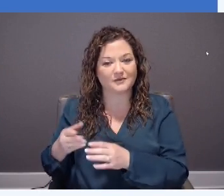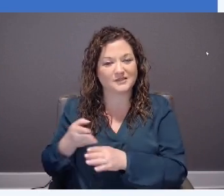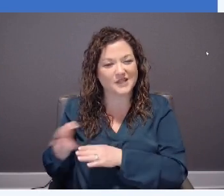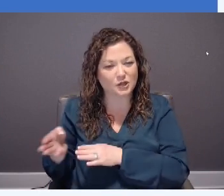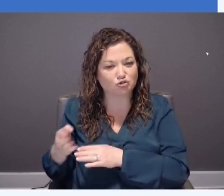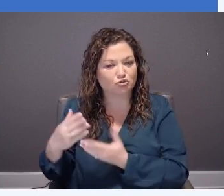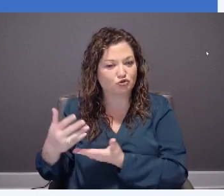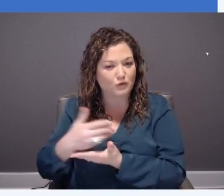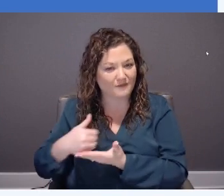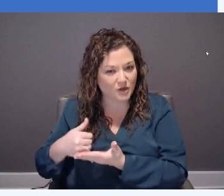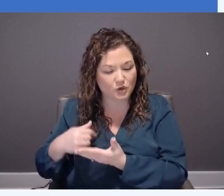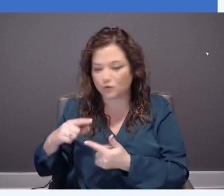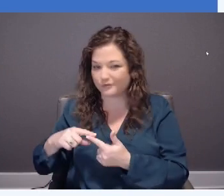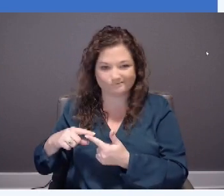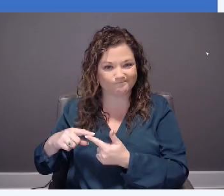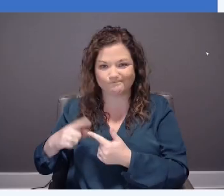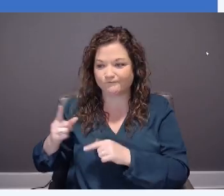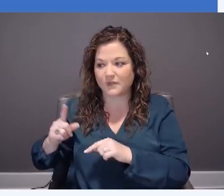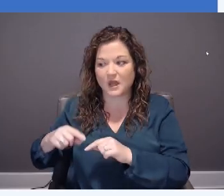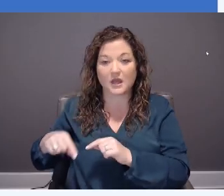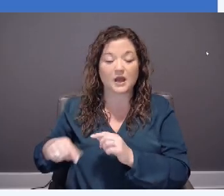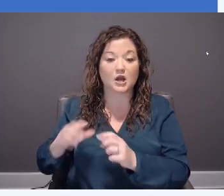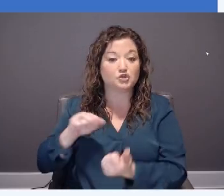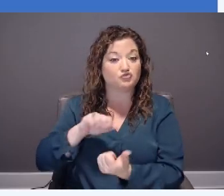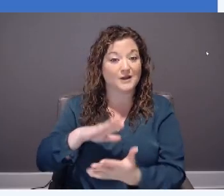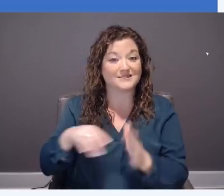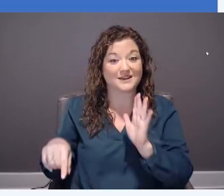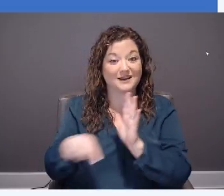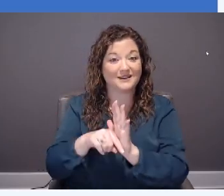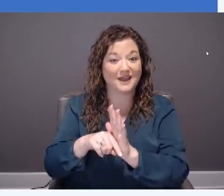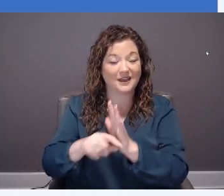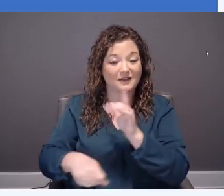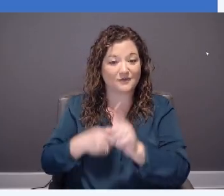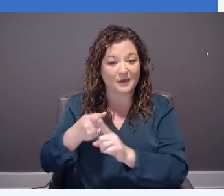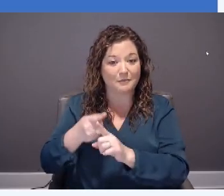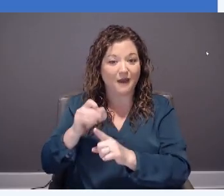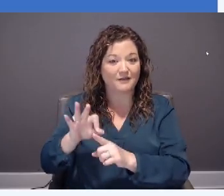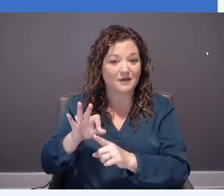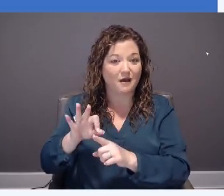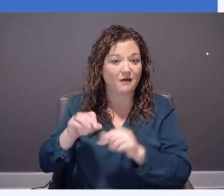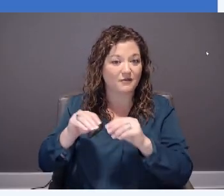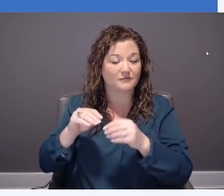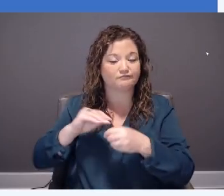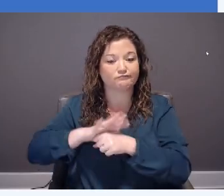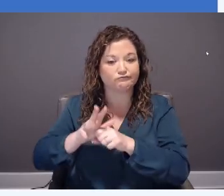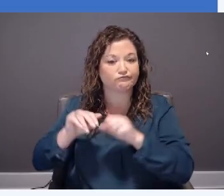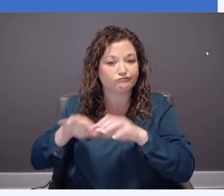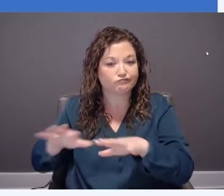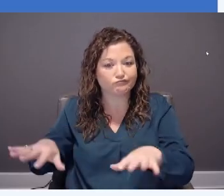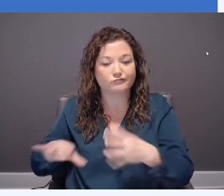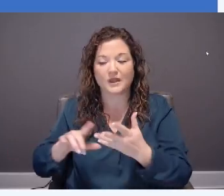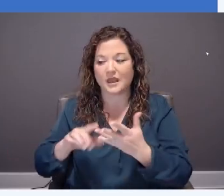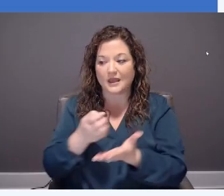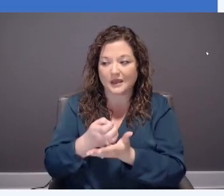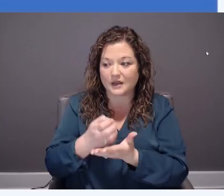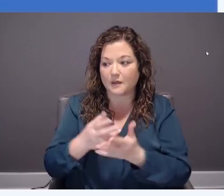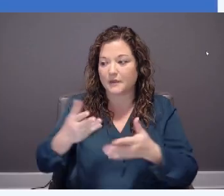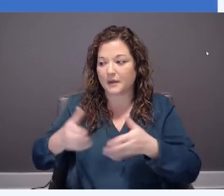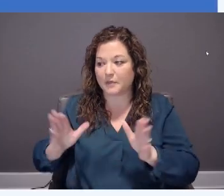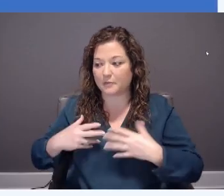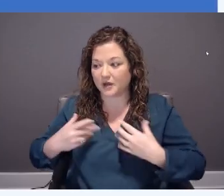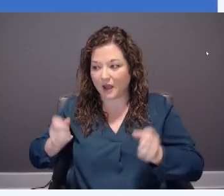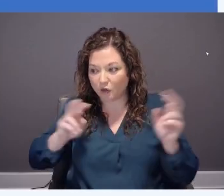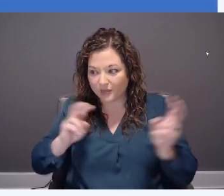addressing the negative impacts of the pandemic through economic and public health issues, as well as investing